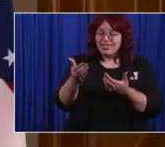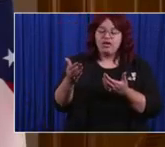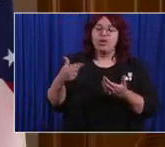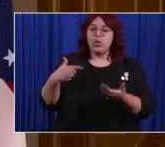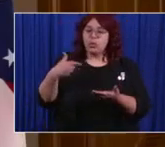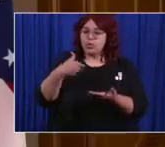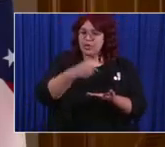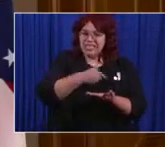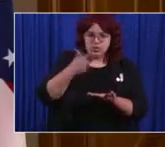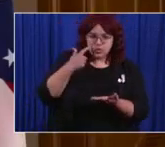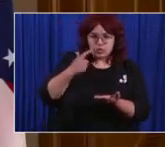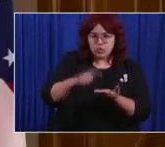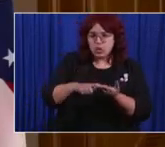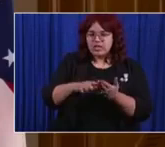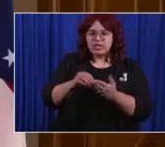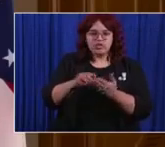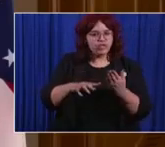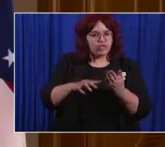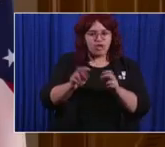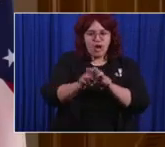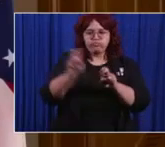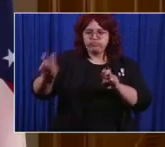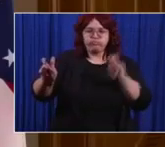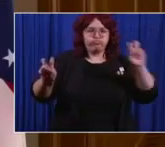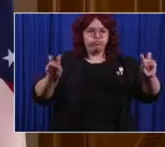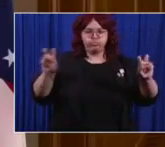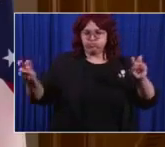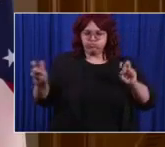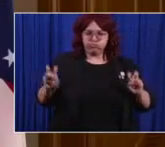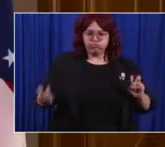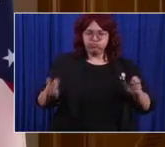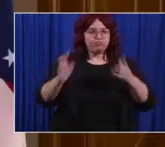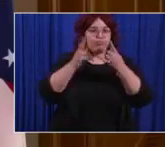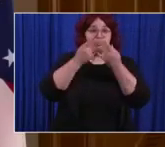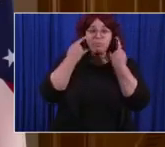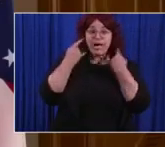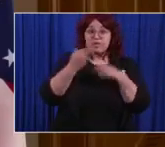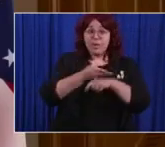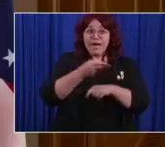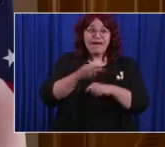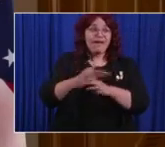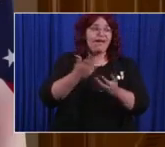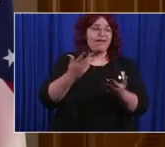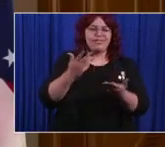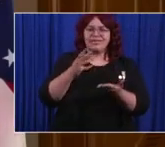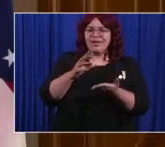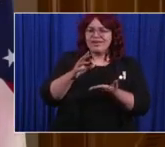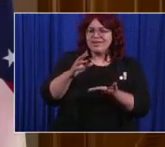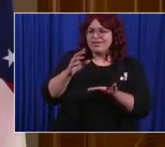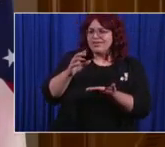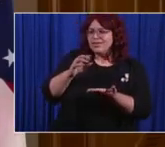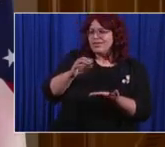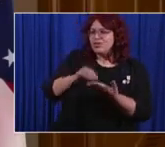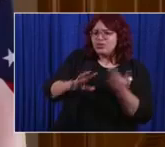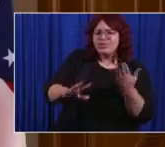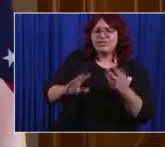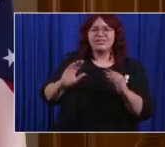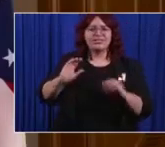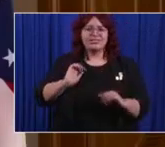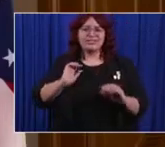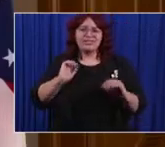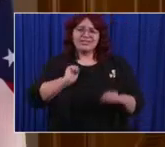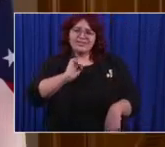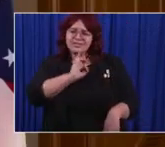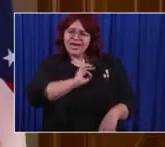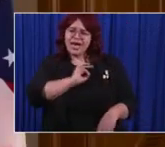job. The administrators, the teachers, everyone has done a great job. So, look, I would recommend they finish out this school